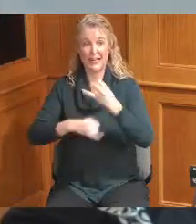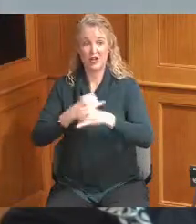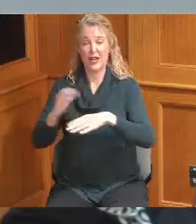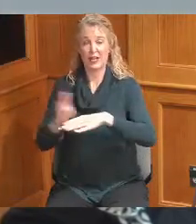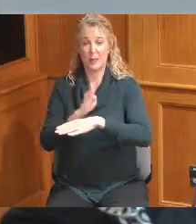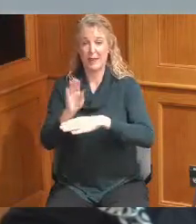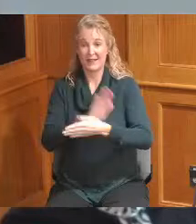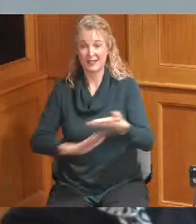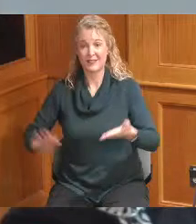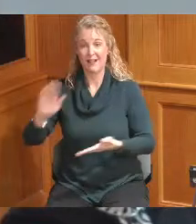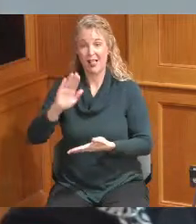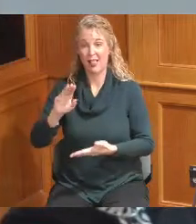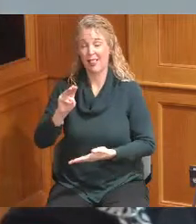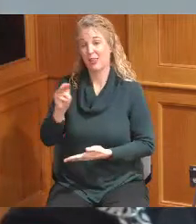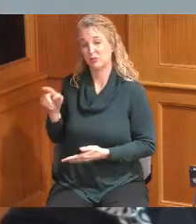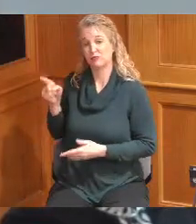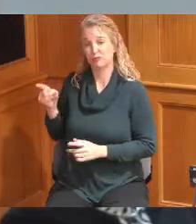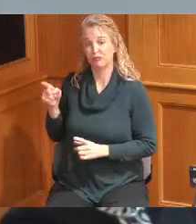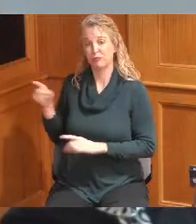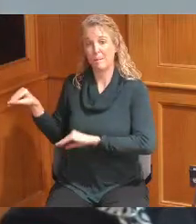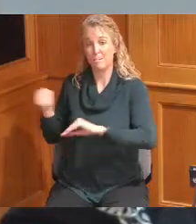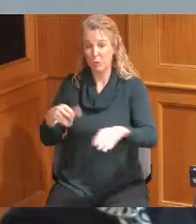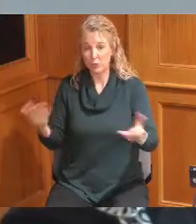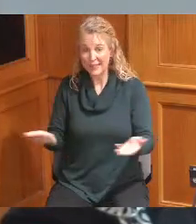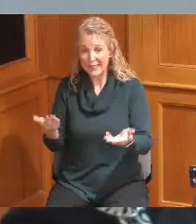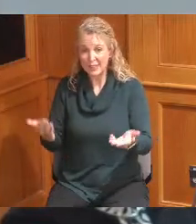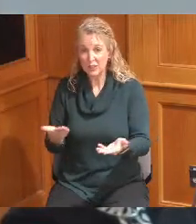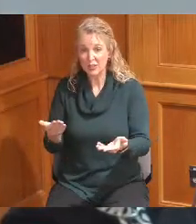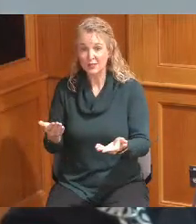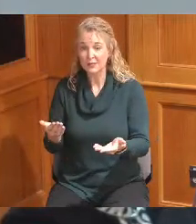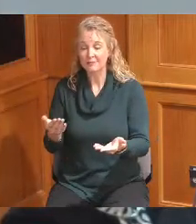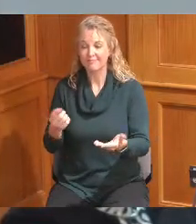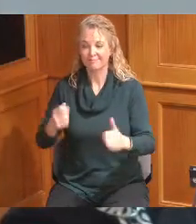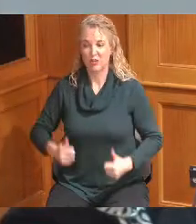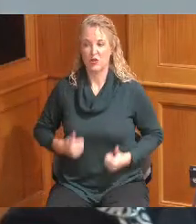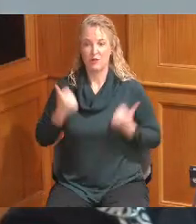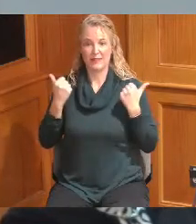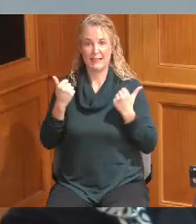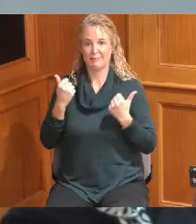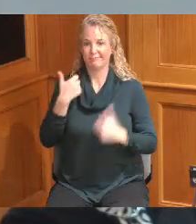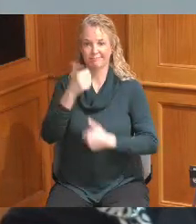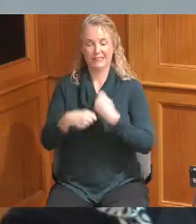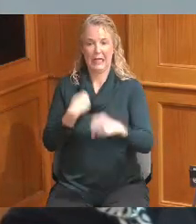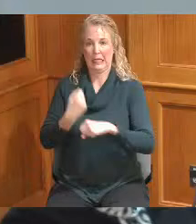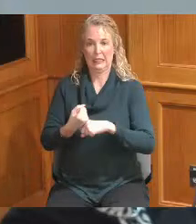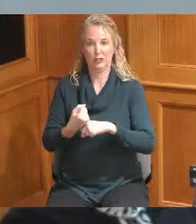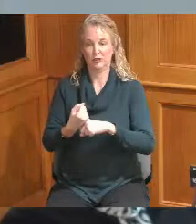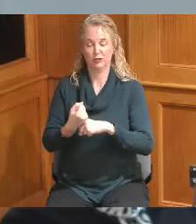Business College, Mr. Alan Woods moved to Hamilton County, where he has resided for over a decade.